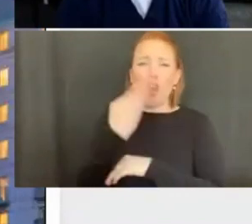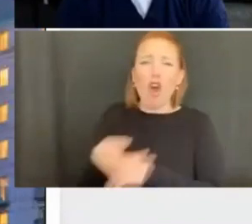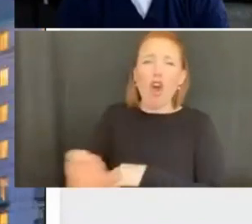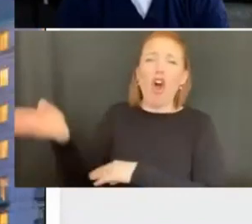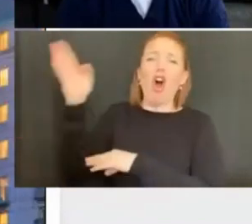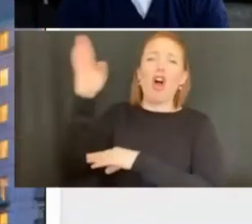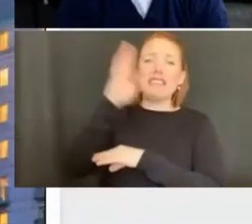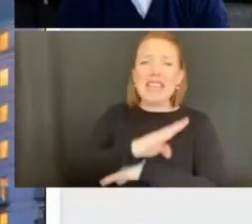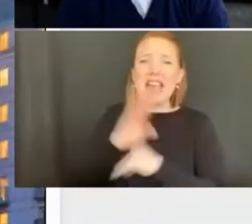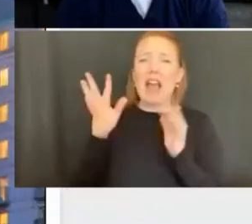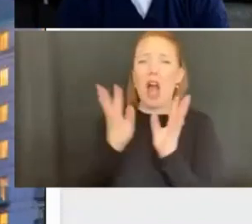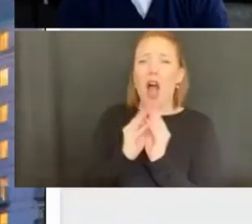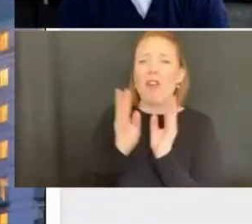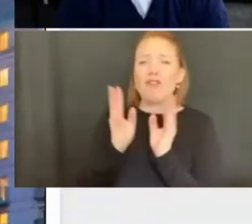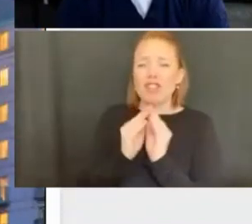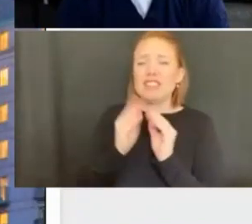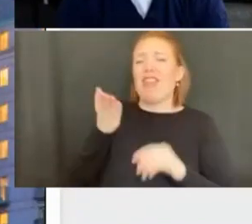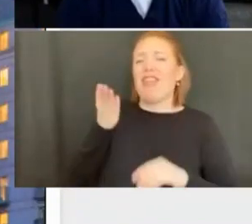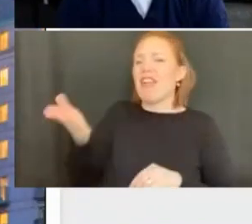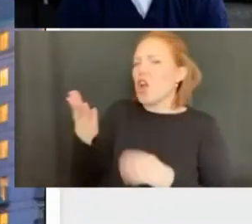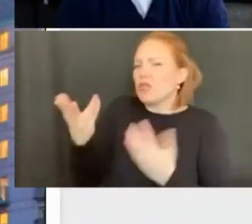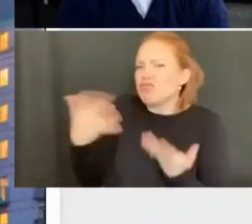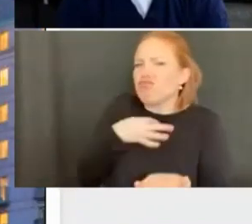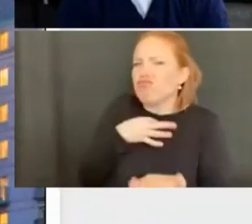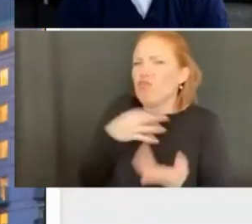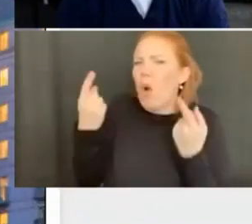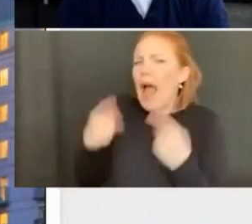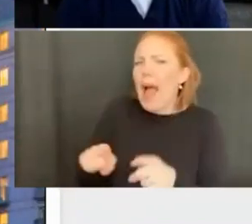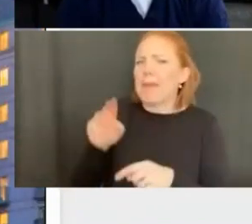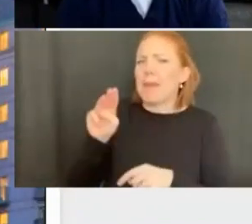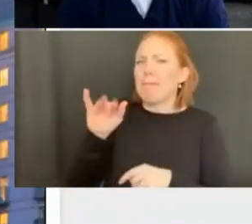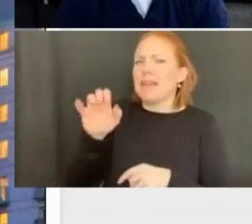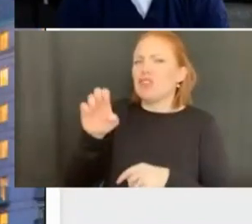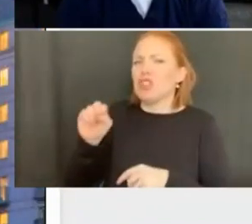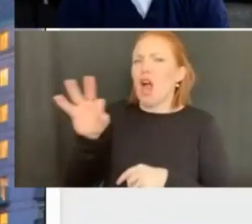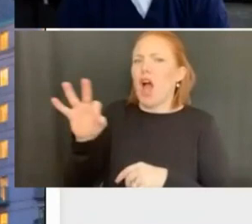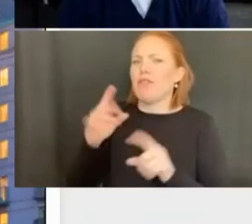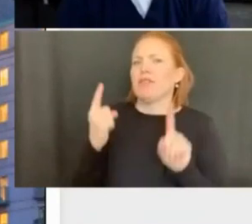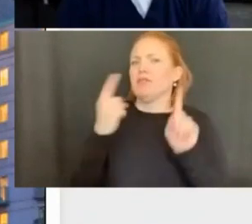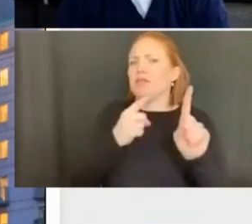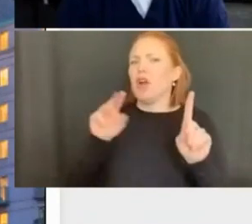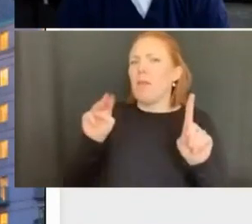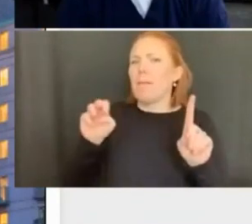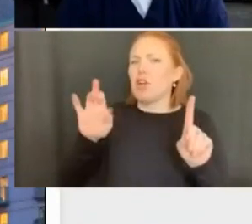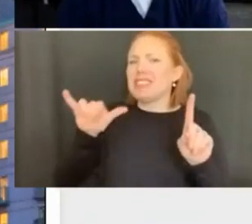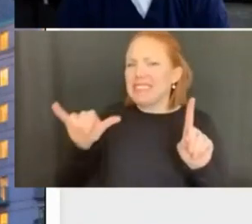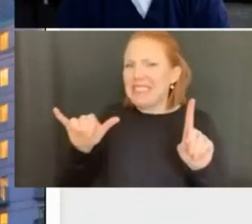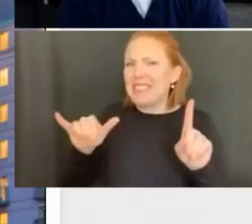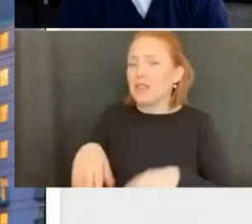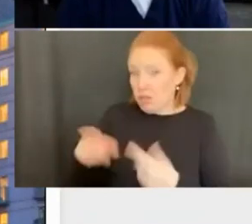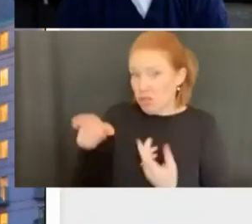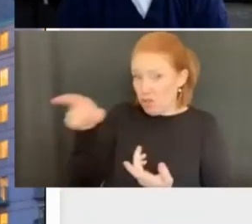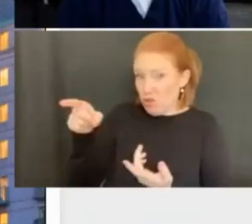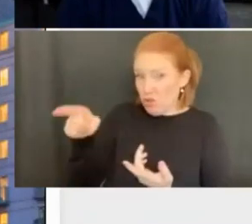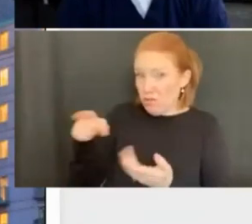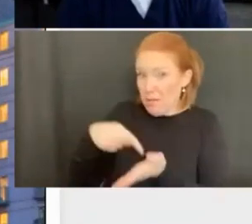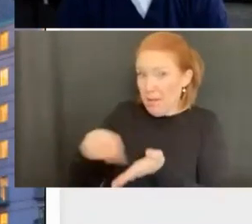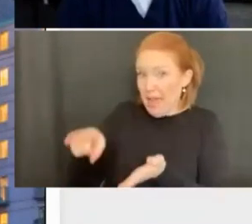fairgrounds. What goes on at Mission of Mercy? Who are dentists like you treating? And are you getting paid for something like this?